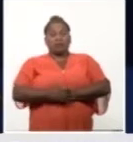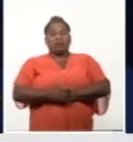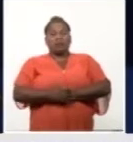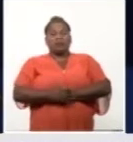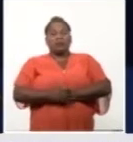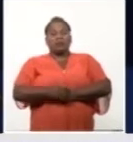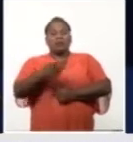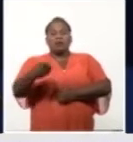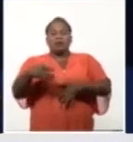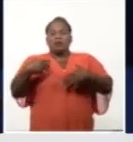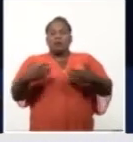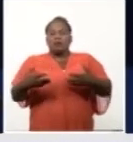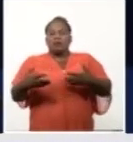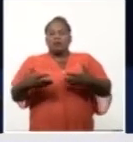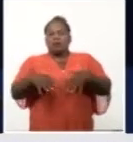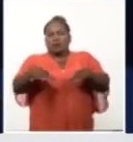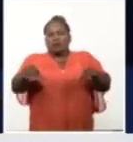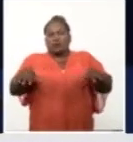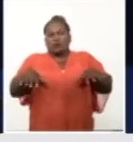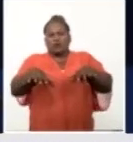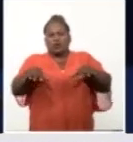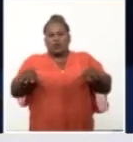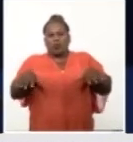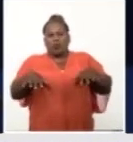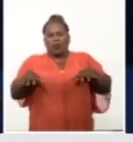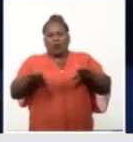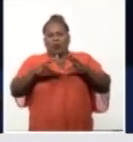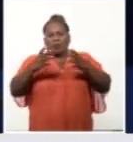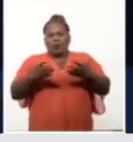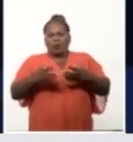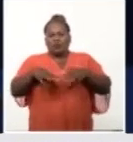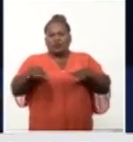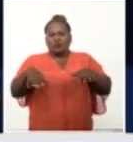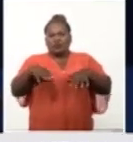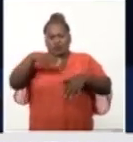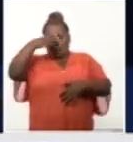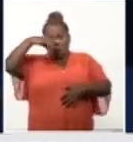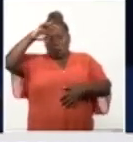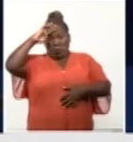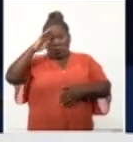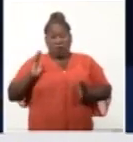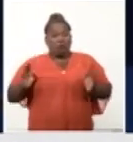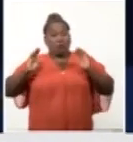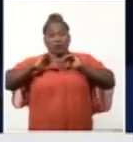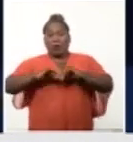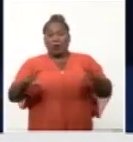in some places when the restriction measures are not